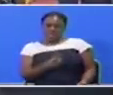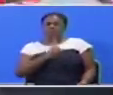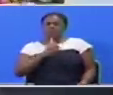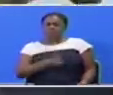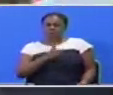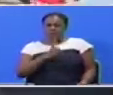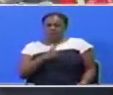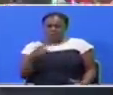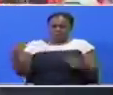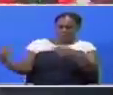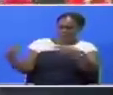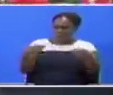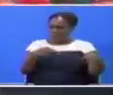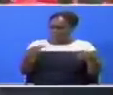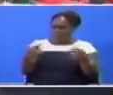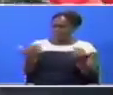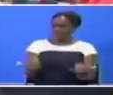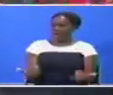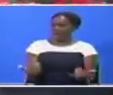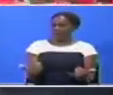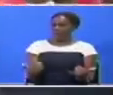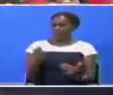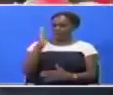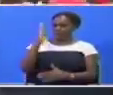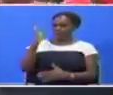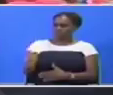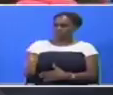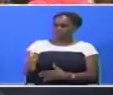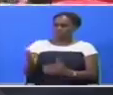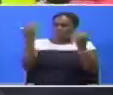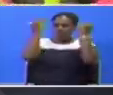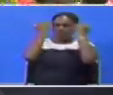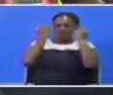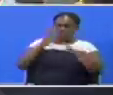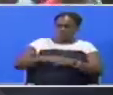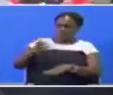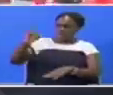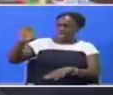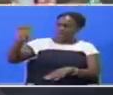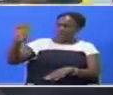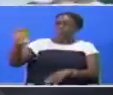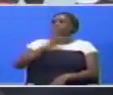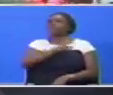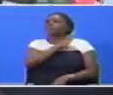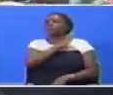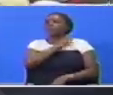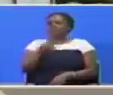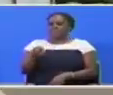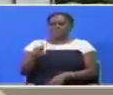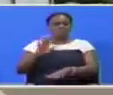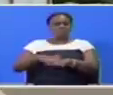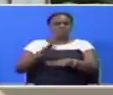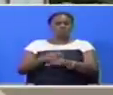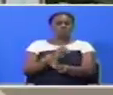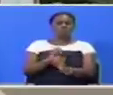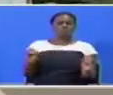the verbal crossfire currently being directed at the courts over the IEBC appeal could be unhealthy,